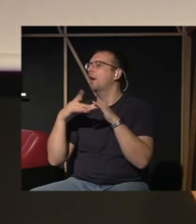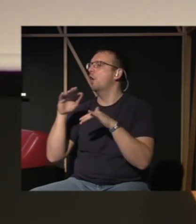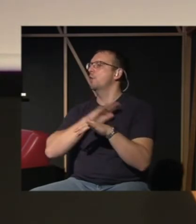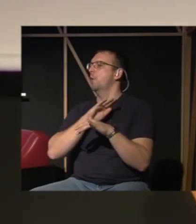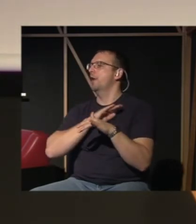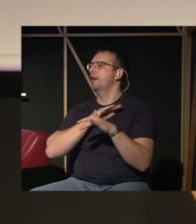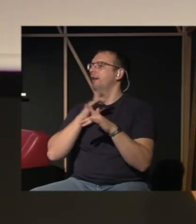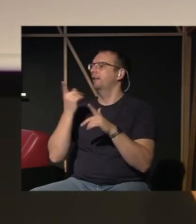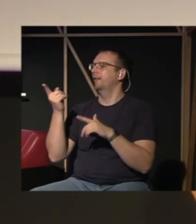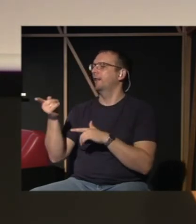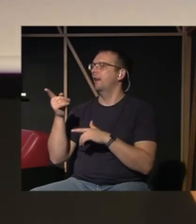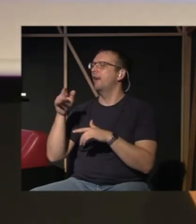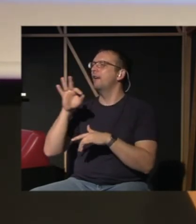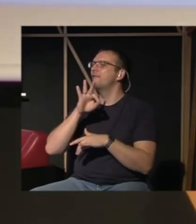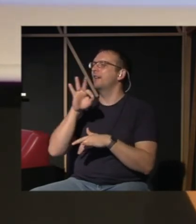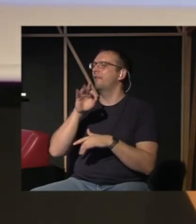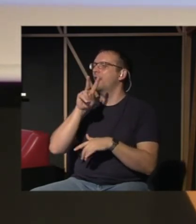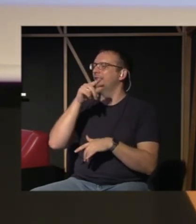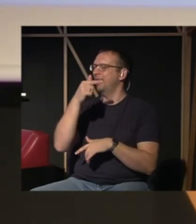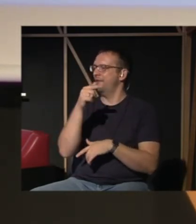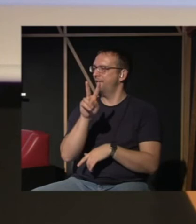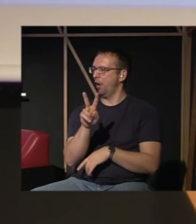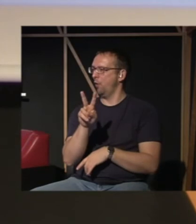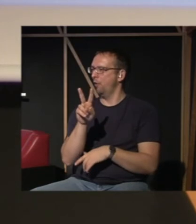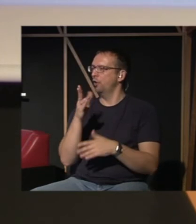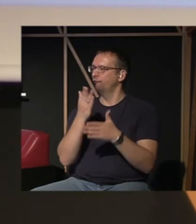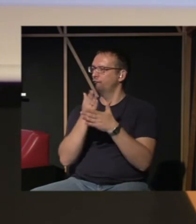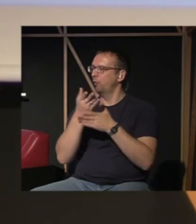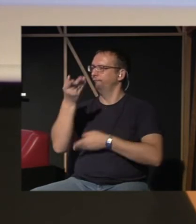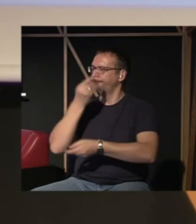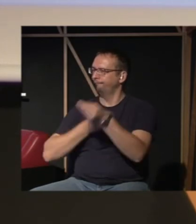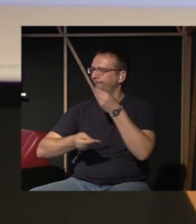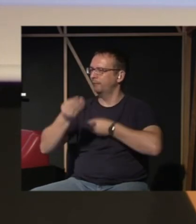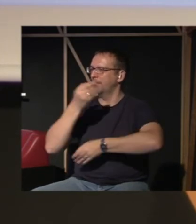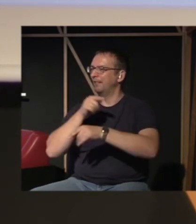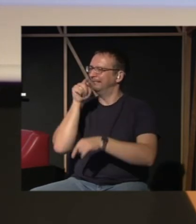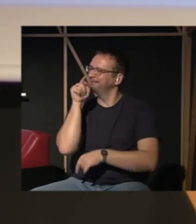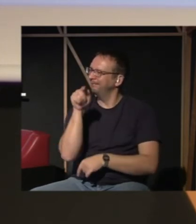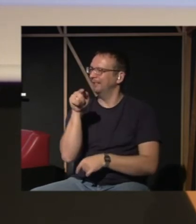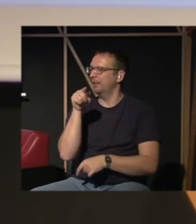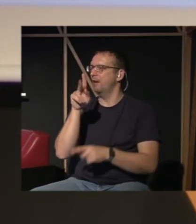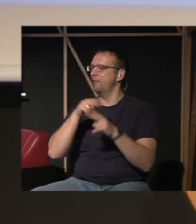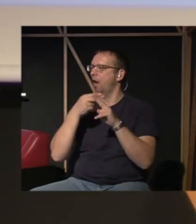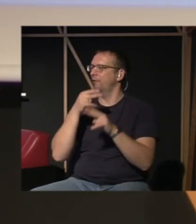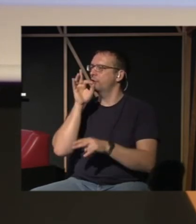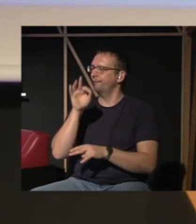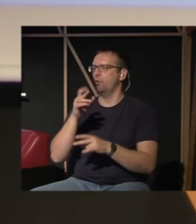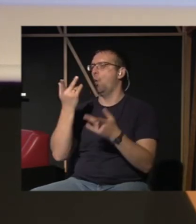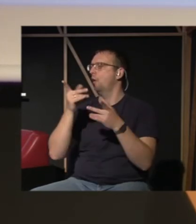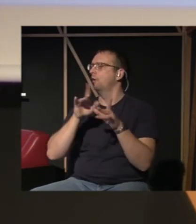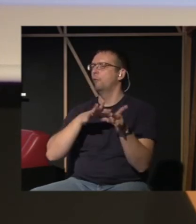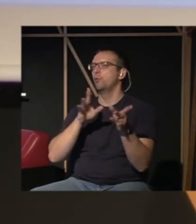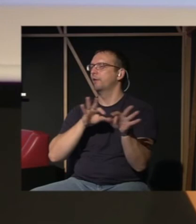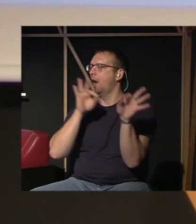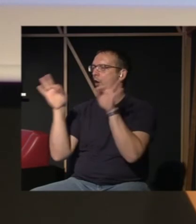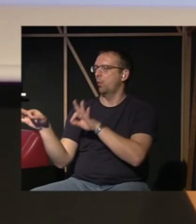are responsible for the messages that are given to all spectators in the stadium. So this is through the infotainment, the